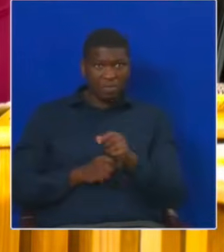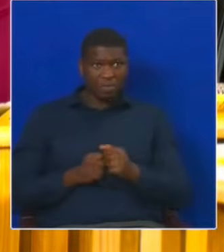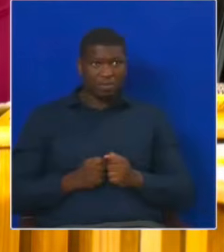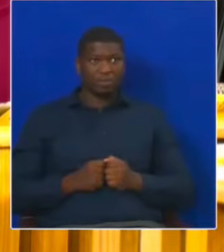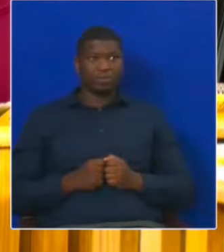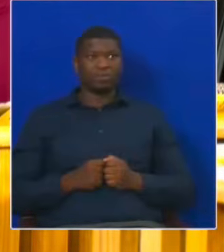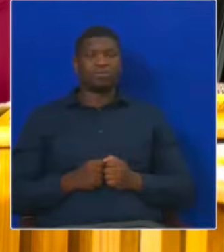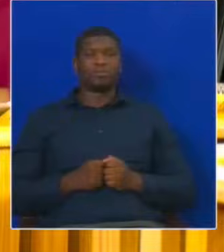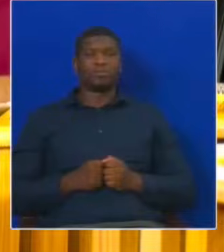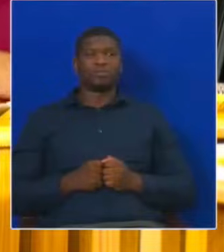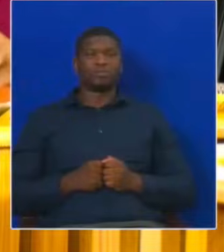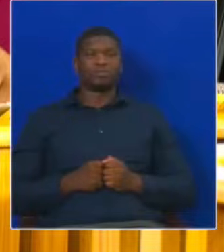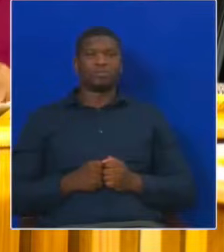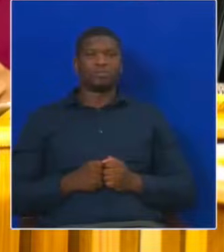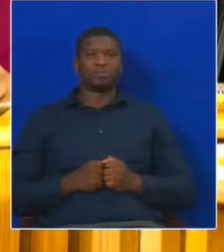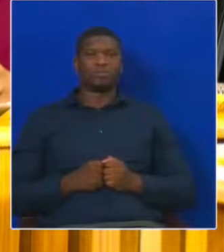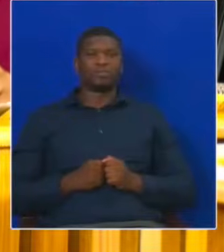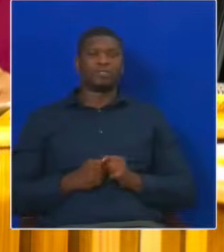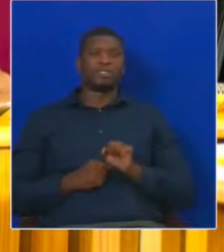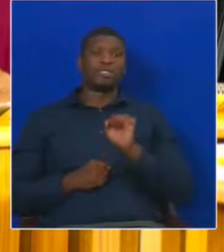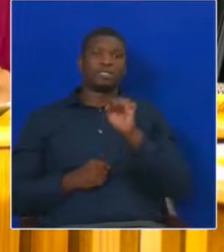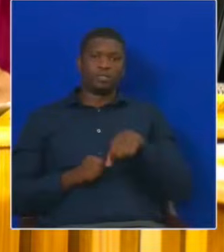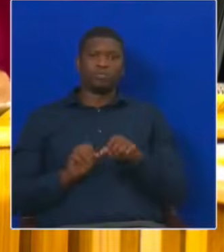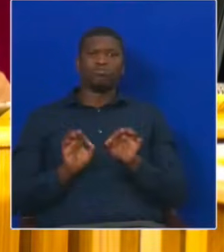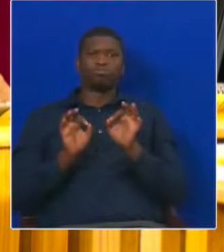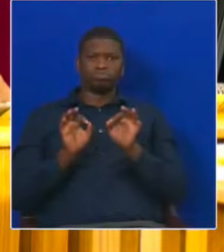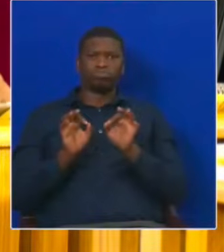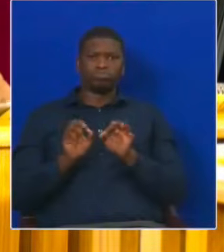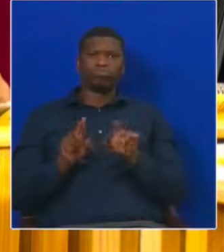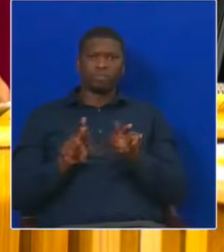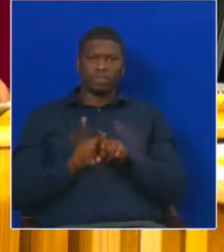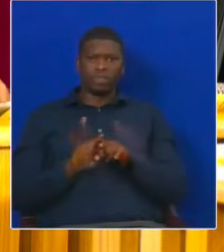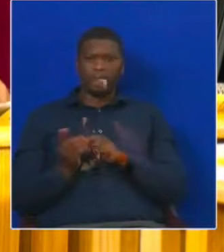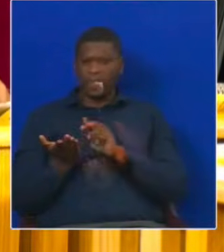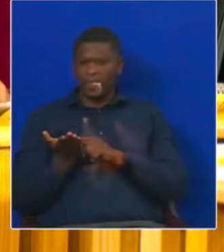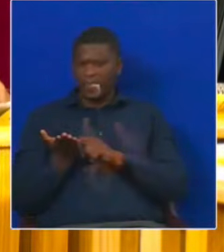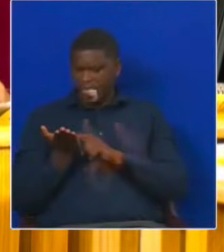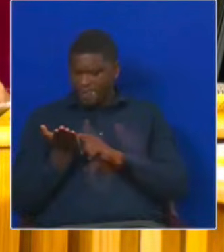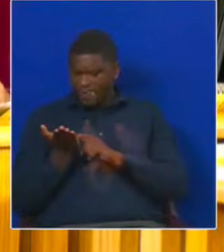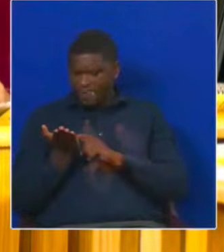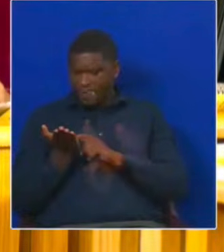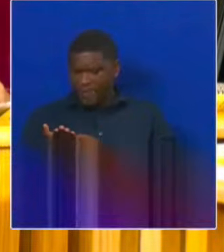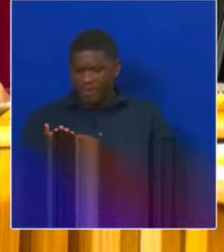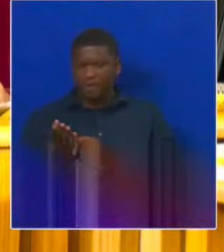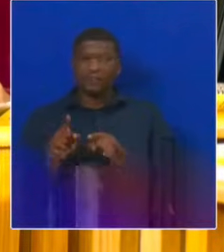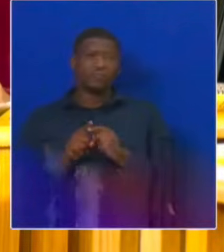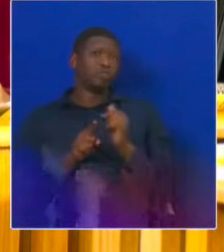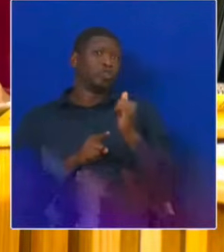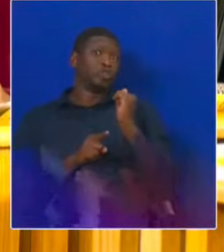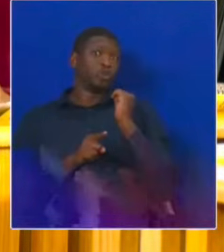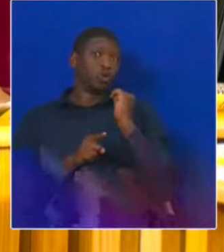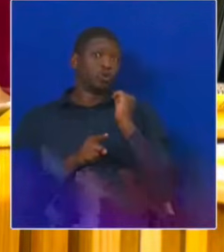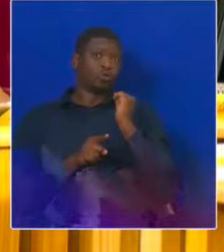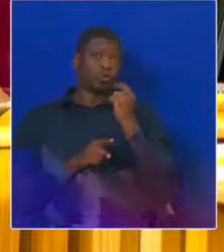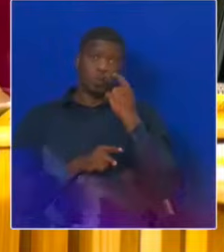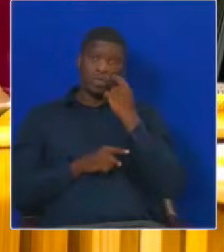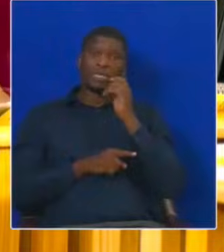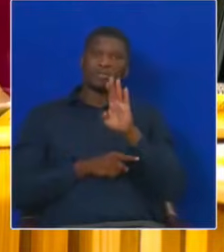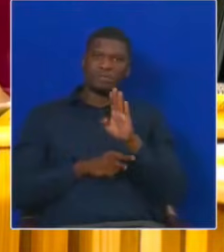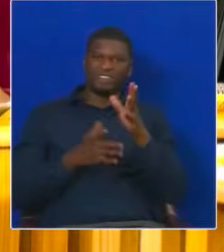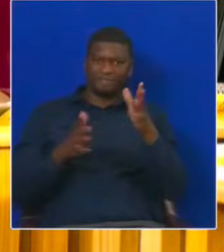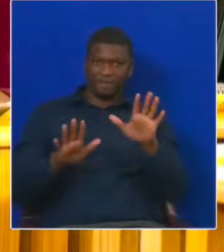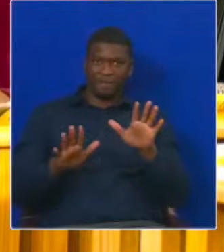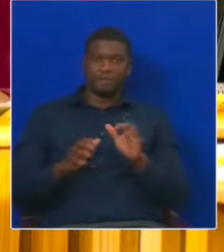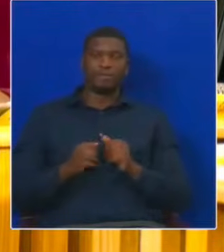That is correct. I confirm that is the same voice note that was played by in the testimony of witness B. Thank you,